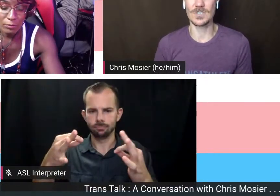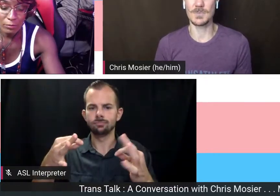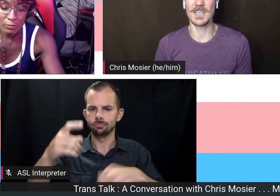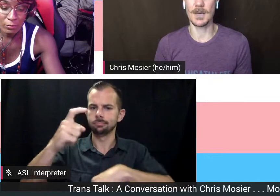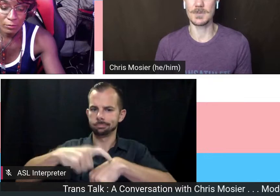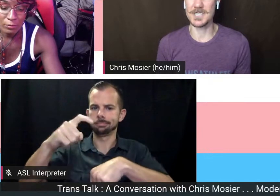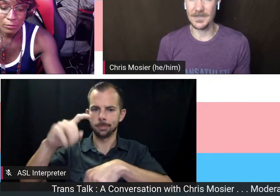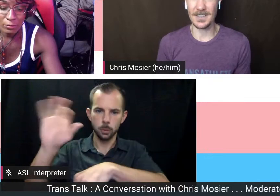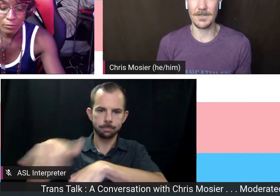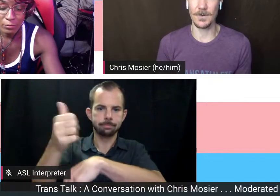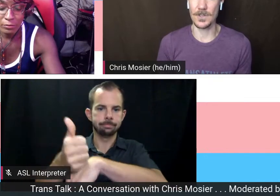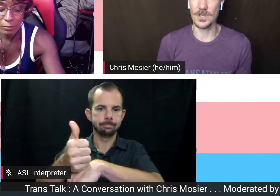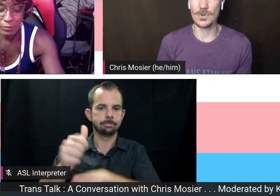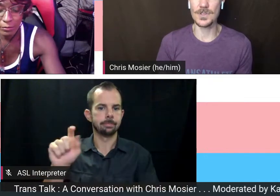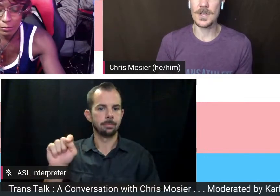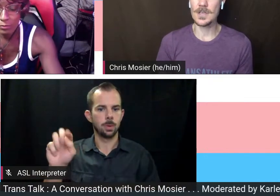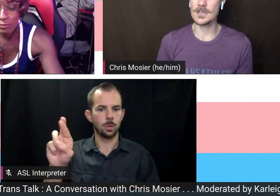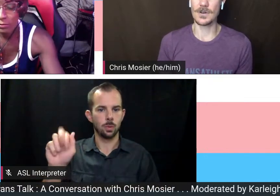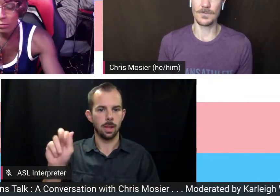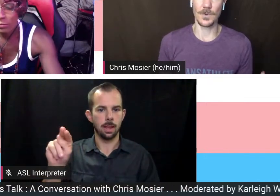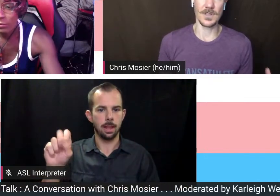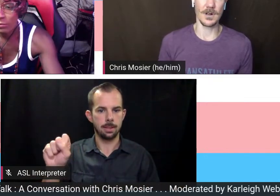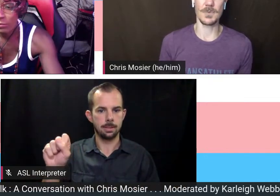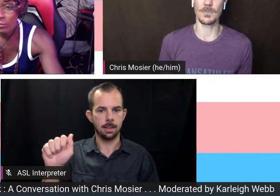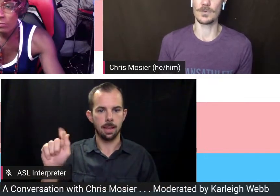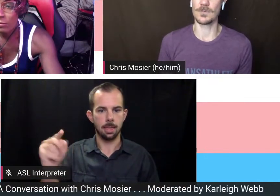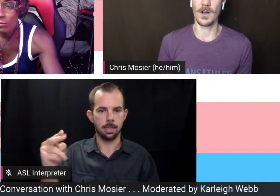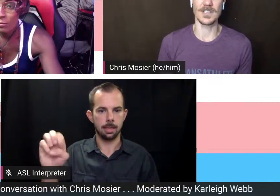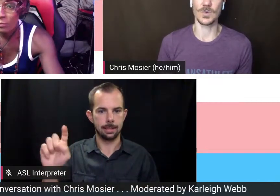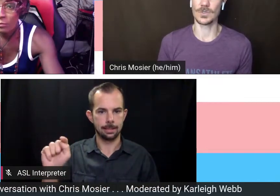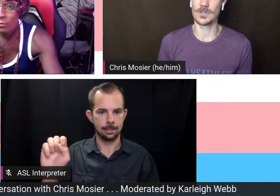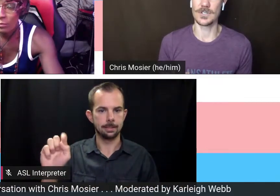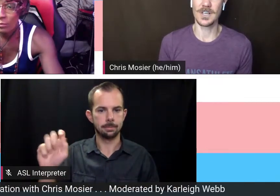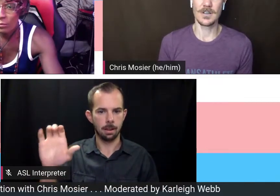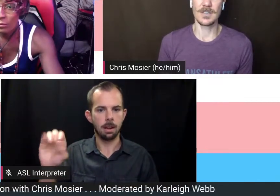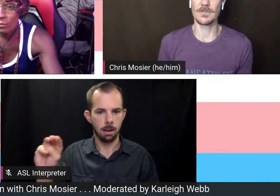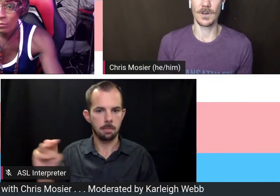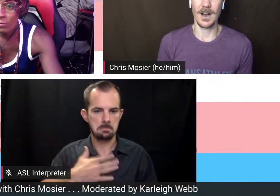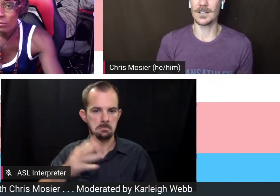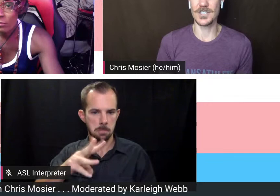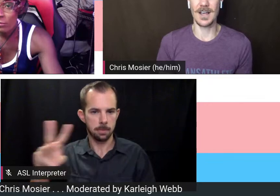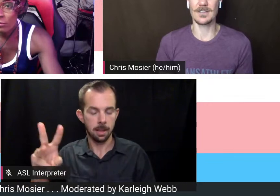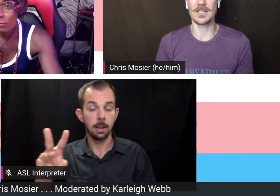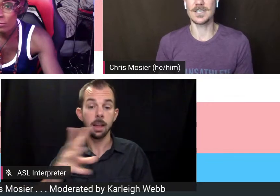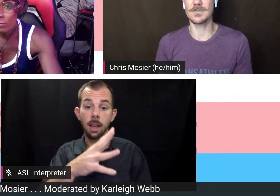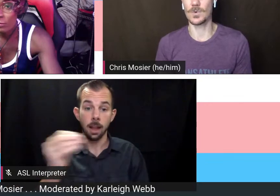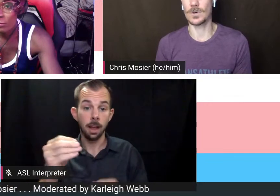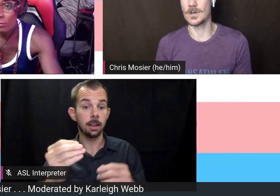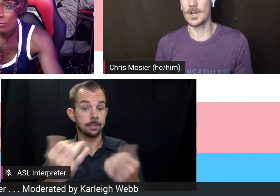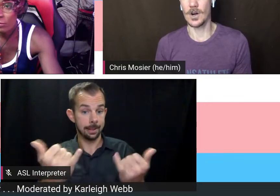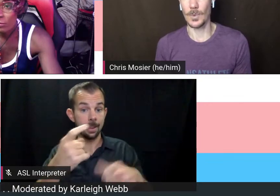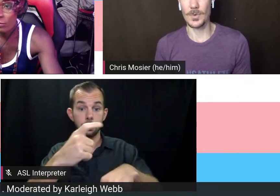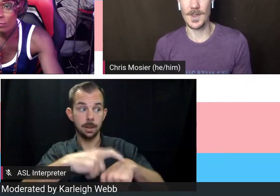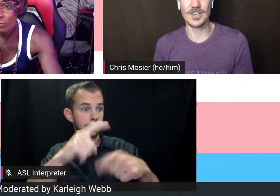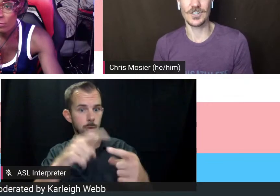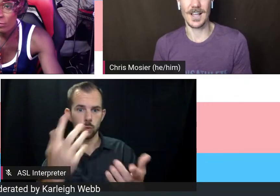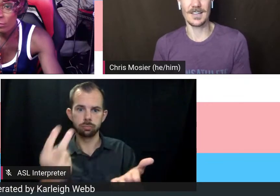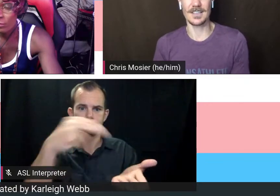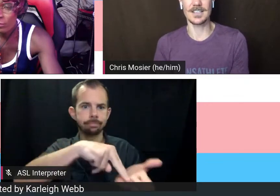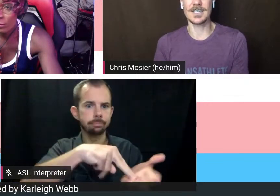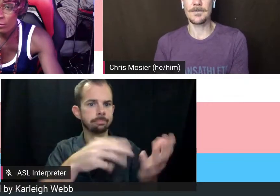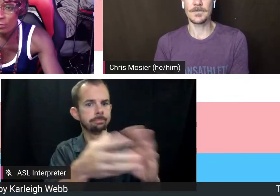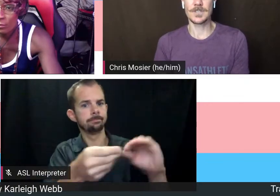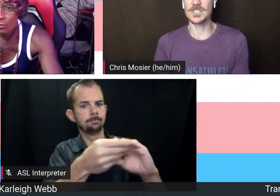important to speak up specifically for youth, for the young people, for high schoolers, even for college athletes, for our